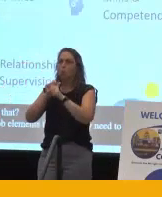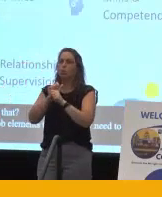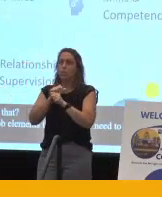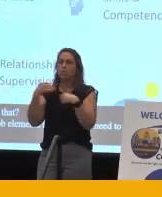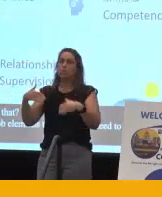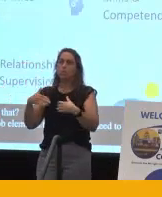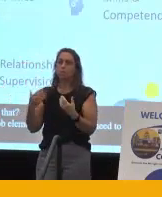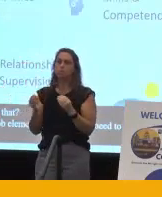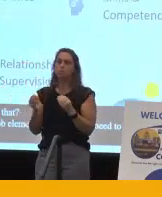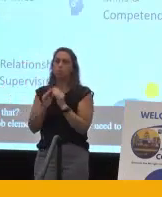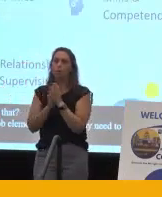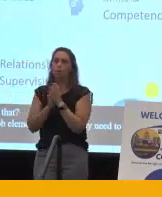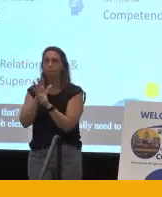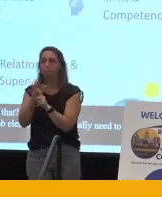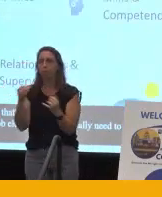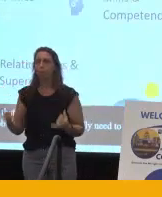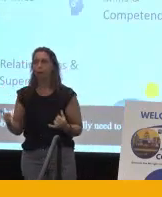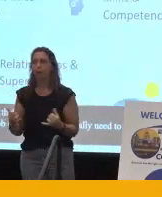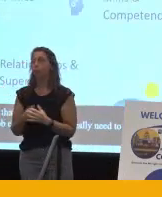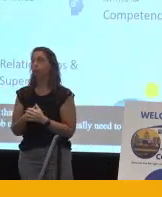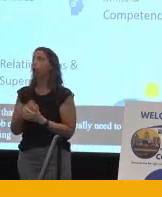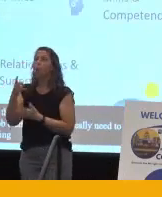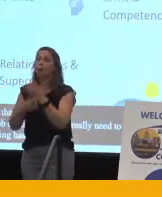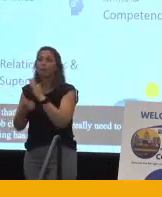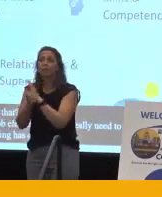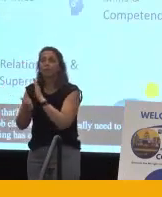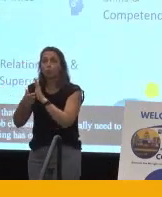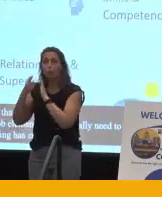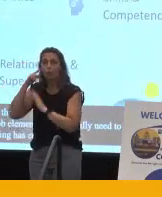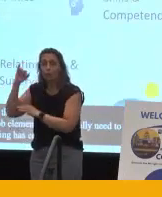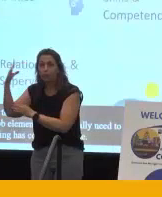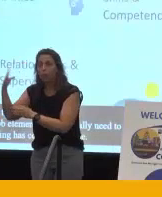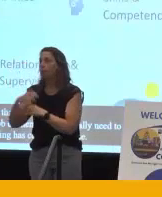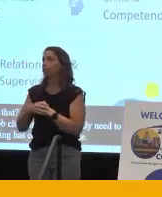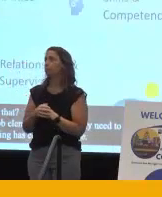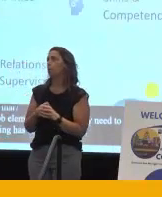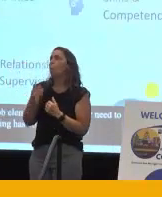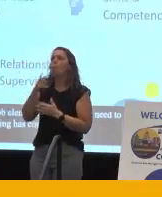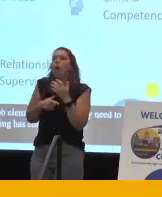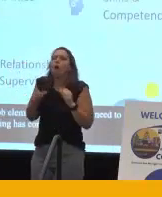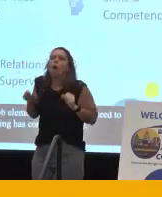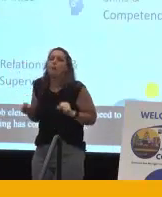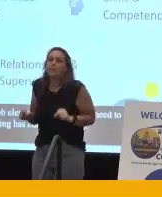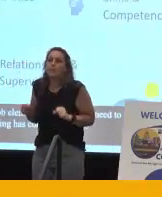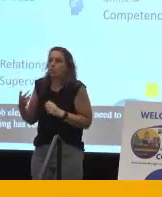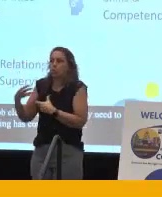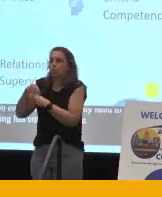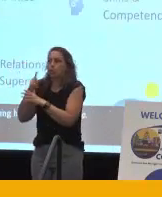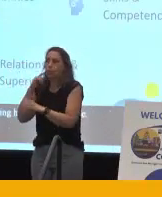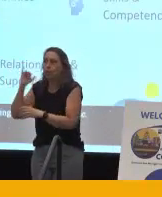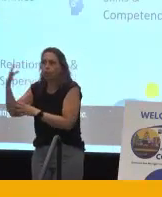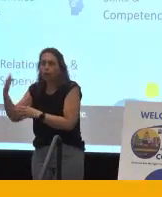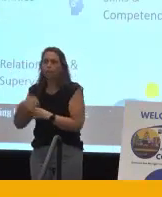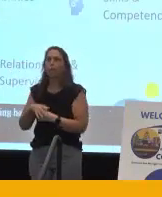of the job? What are the skills and competencies that are needed to be successful in the job? What are the